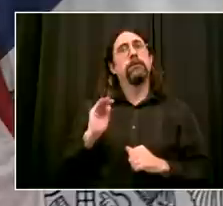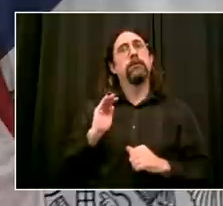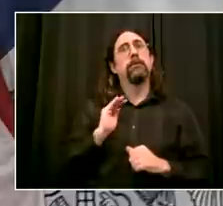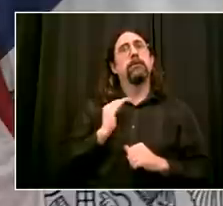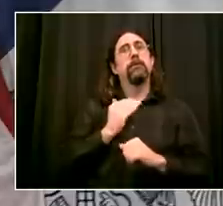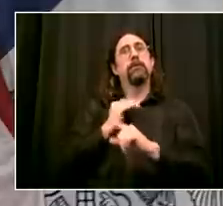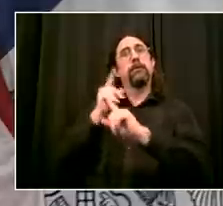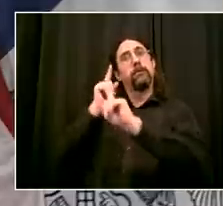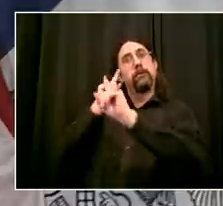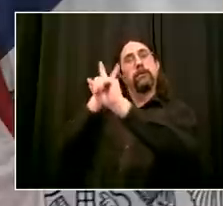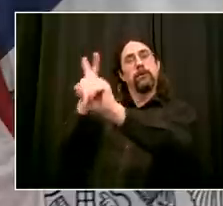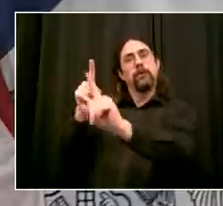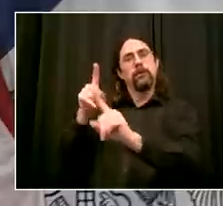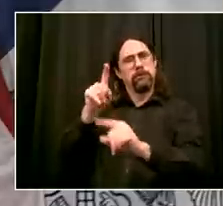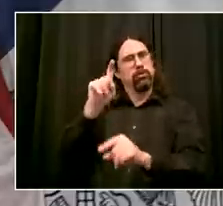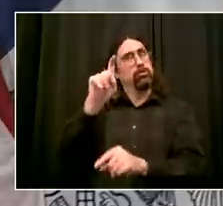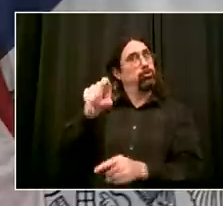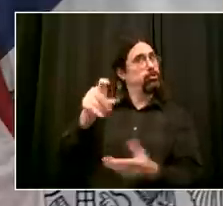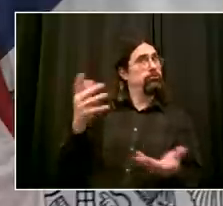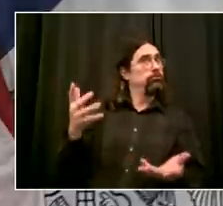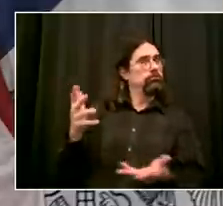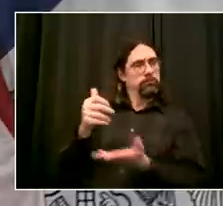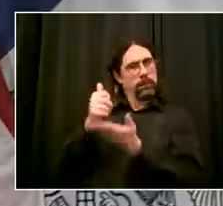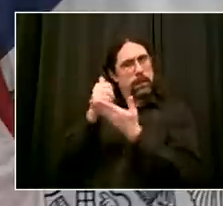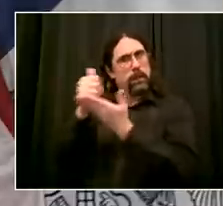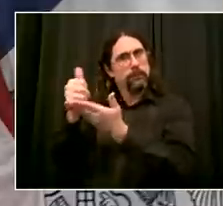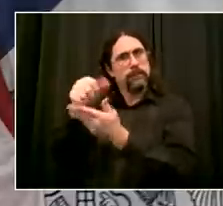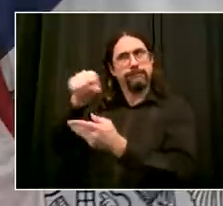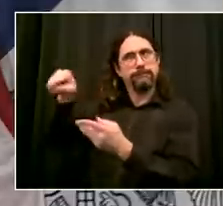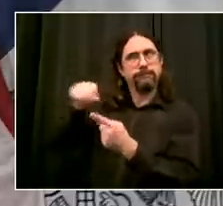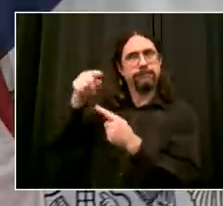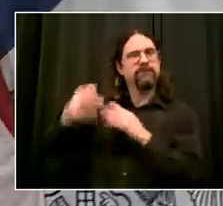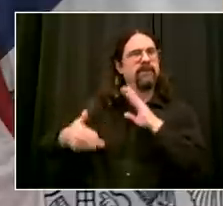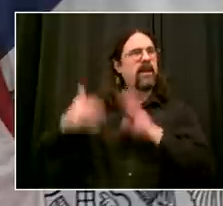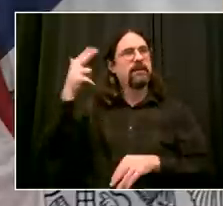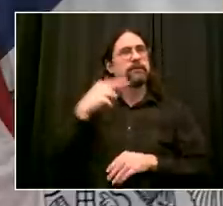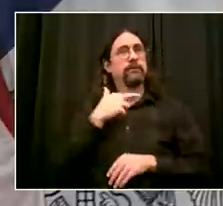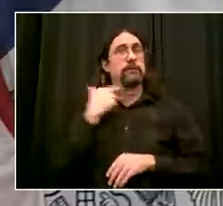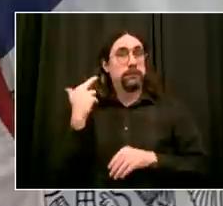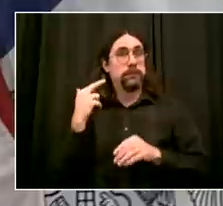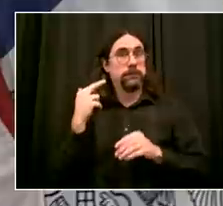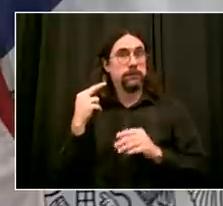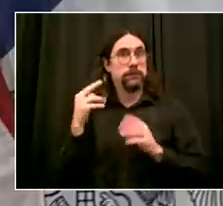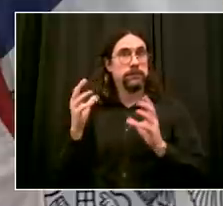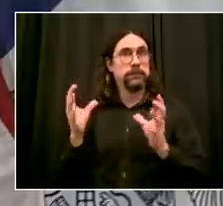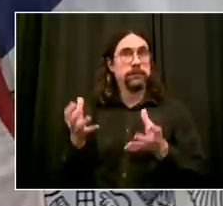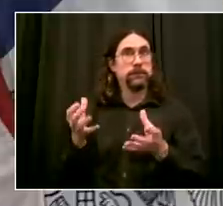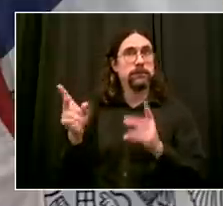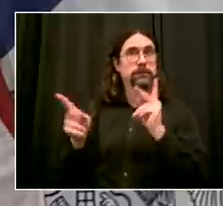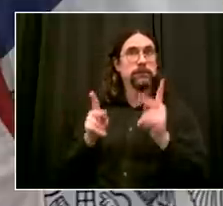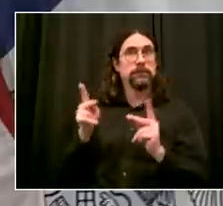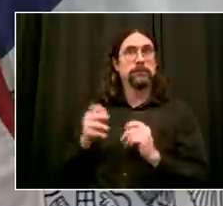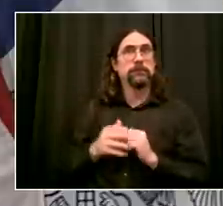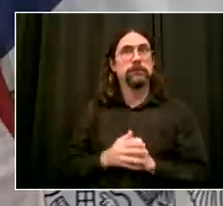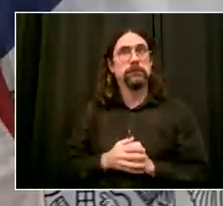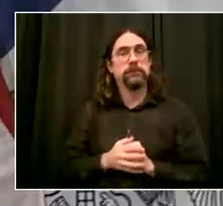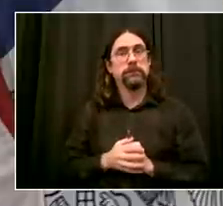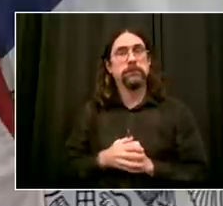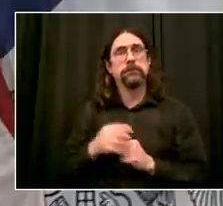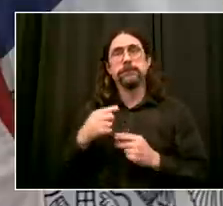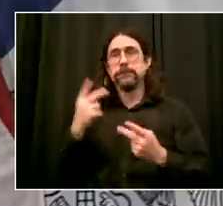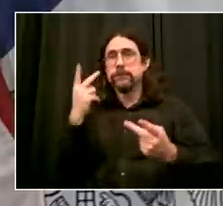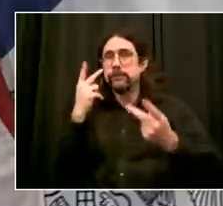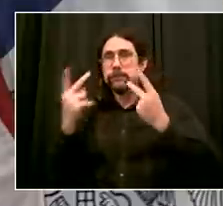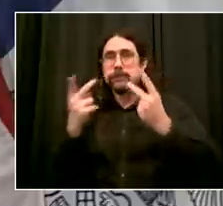teamwork during this crisis. When H&H needed help, Hospital for Special Surgery stepped up, Memorial Sloan